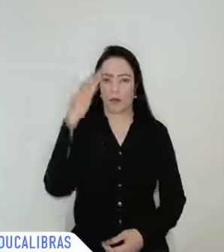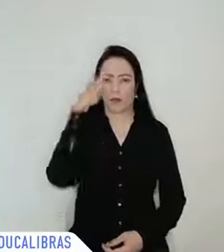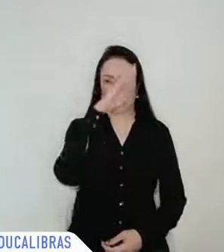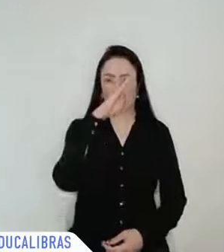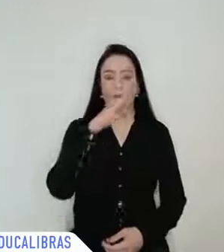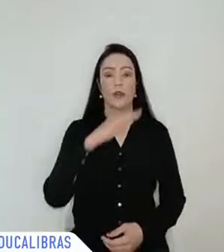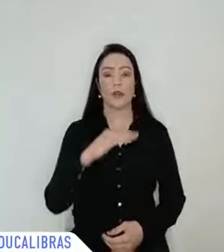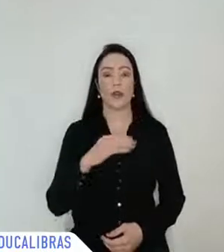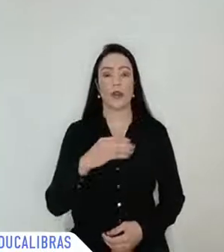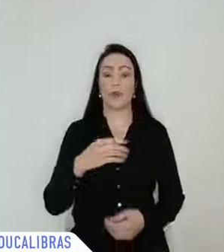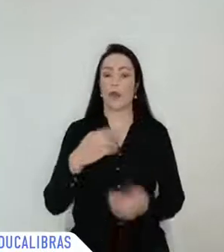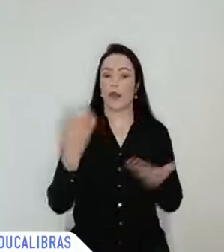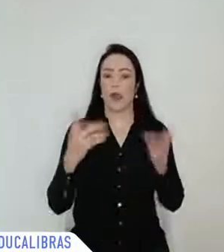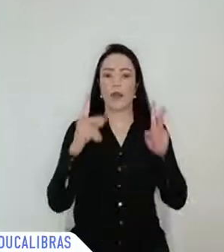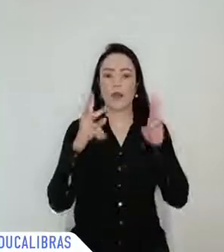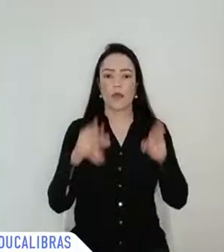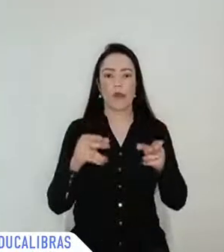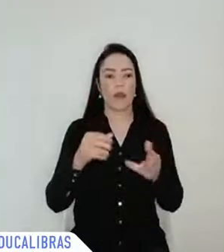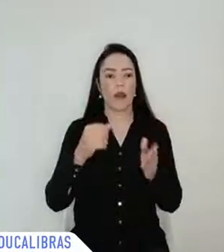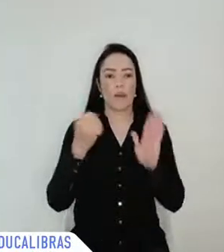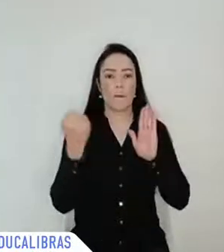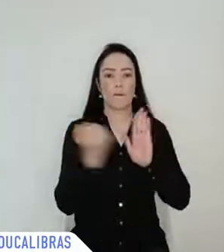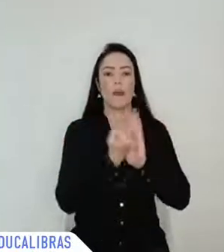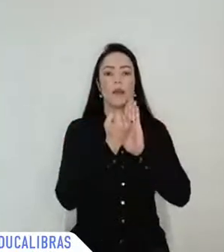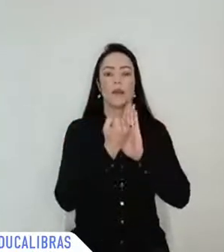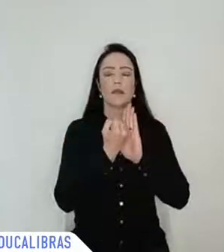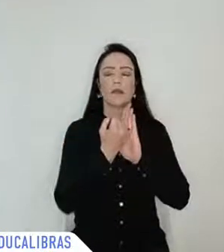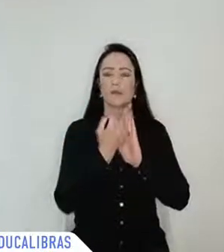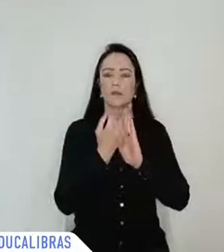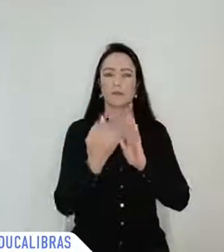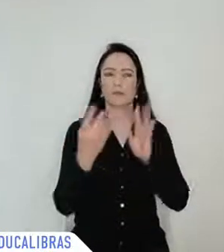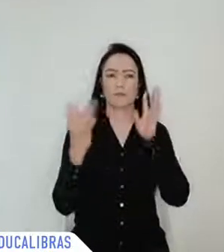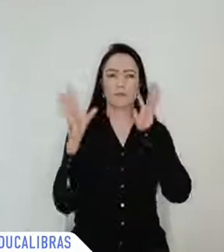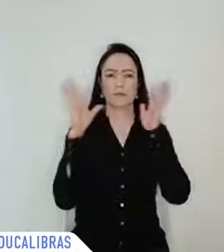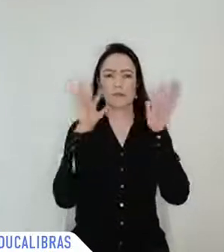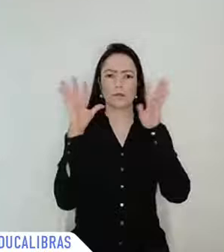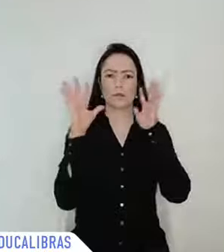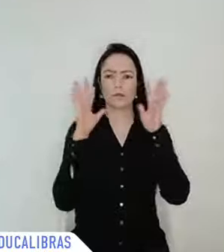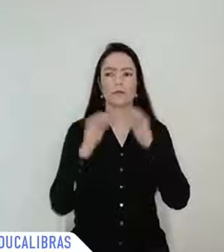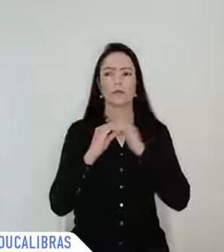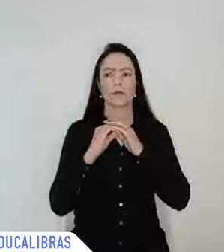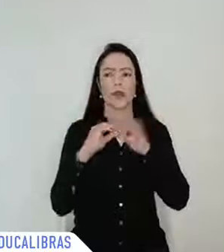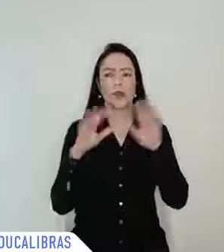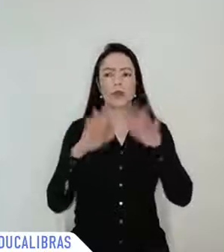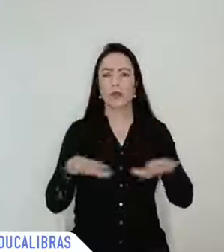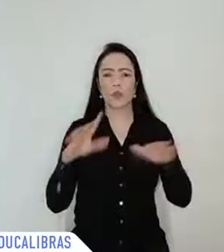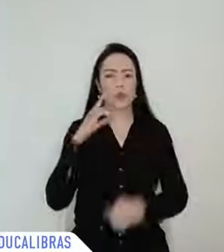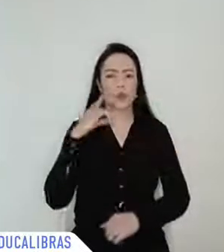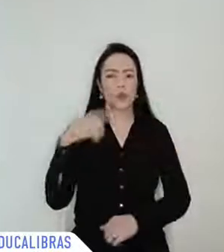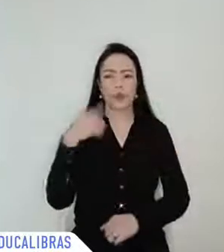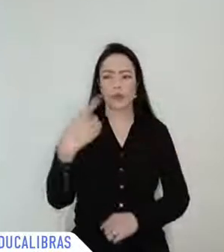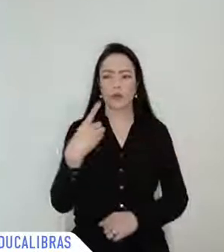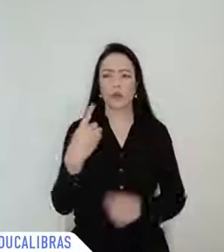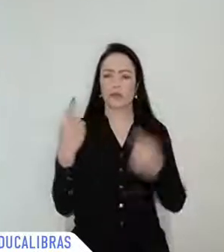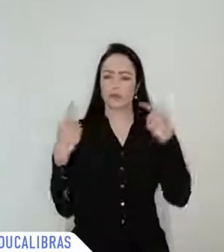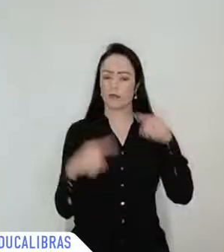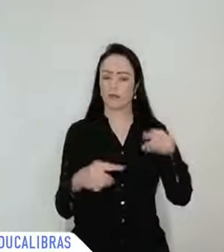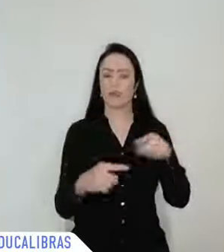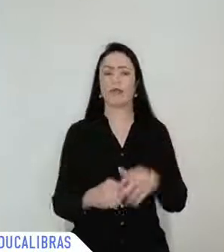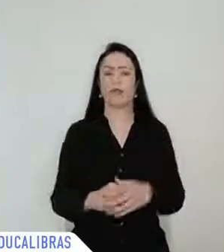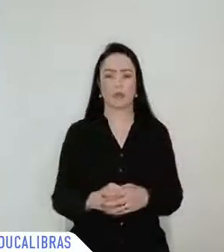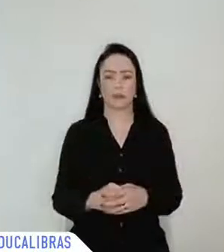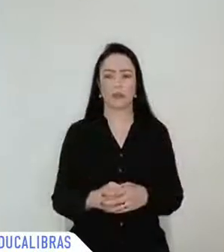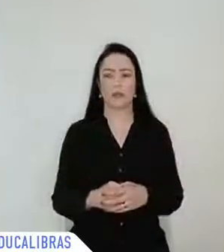Jair Bolsonaro, and his getting into power, marked a transition. We